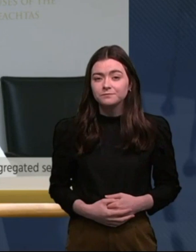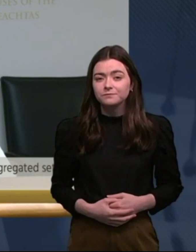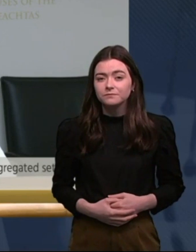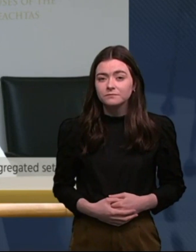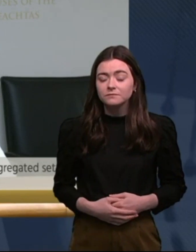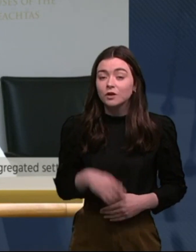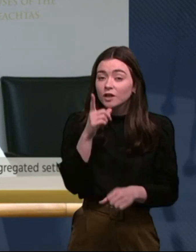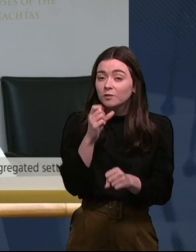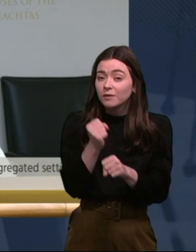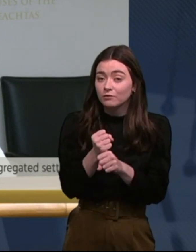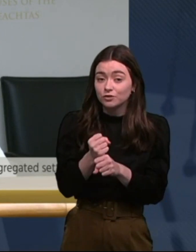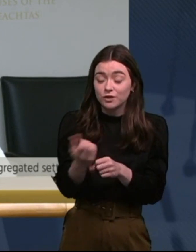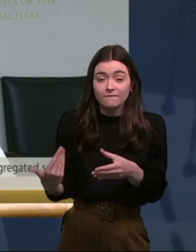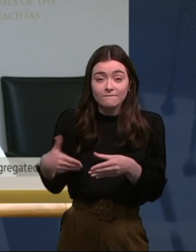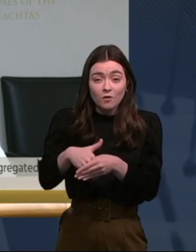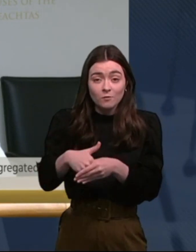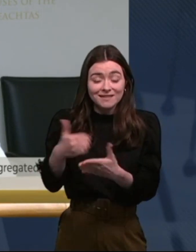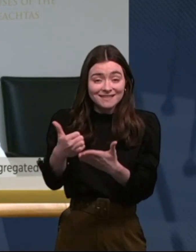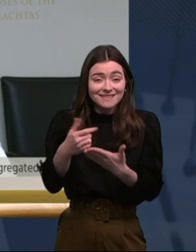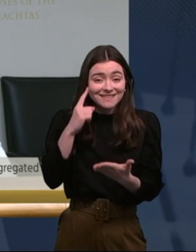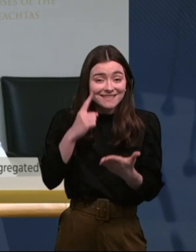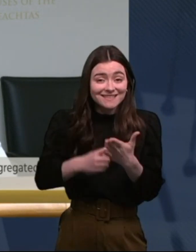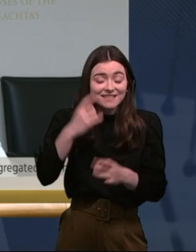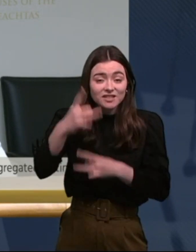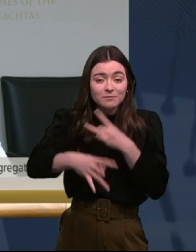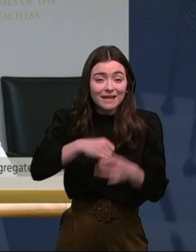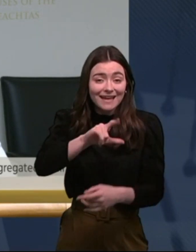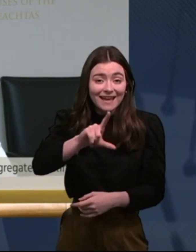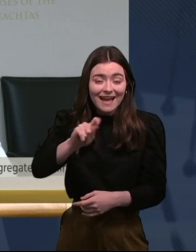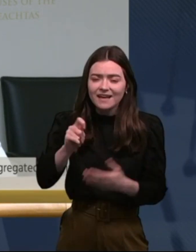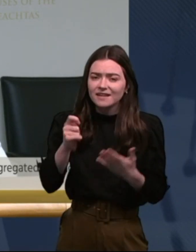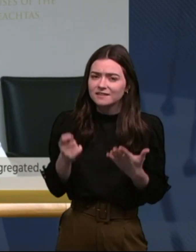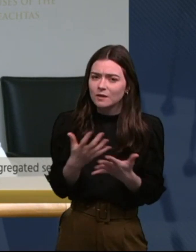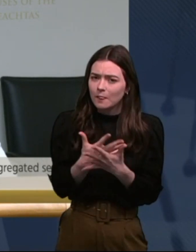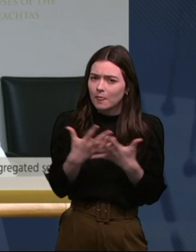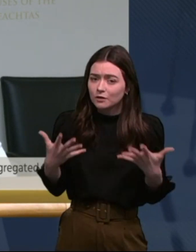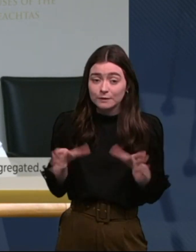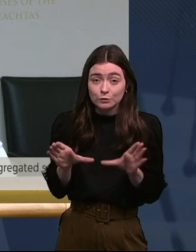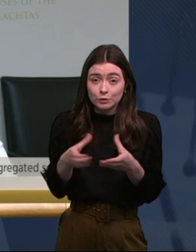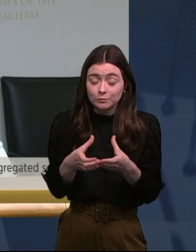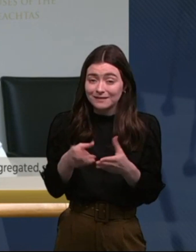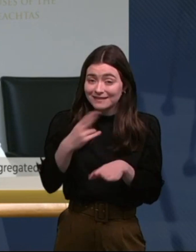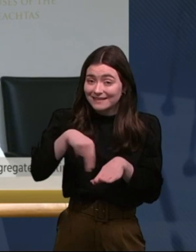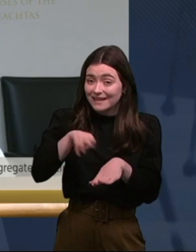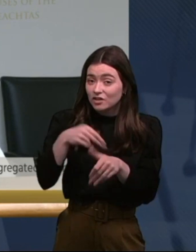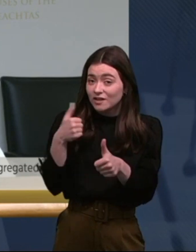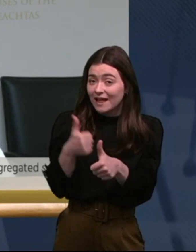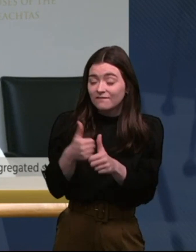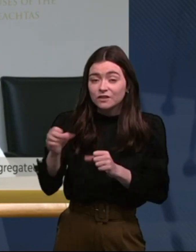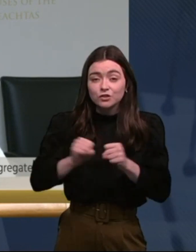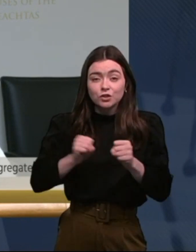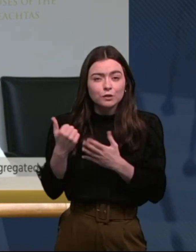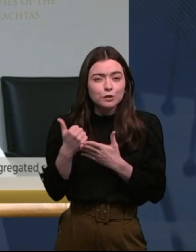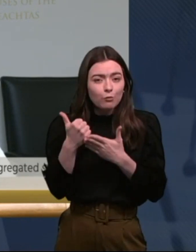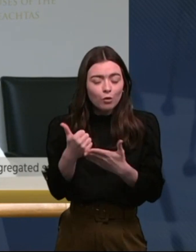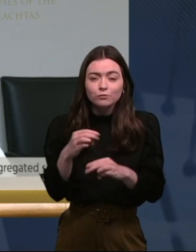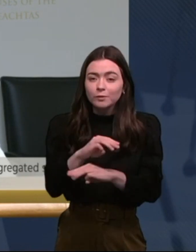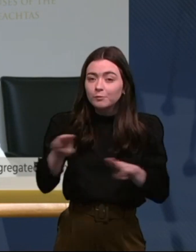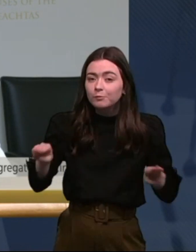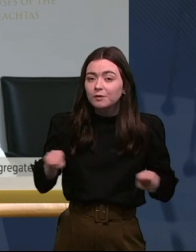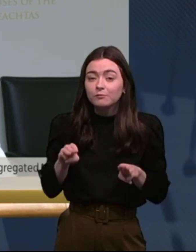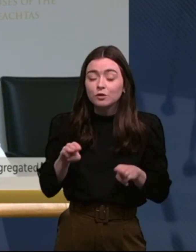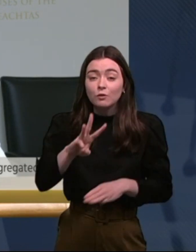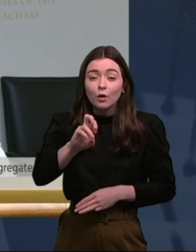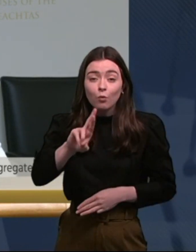our role under the Assisted Decision Making Act, so a large cohort of those that the National Advocacy Service support would be people who are wards